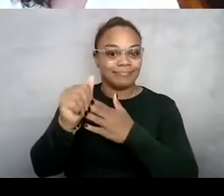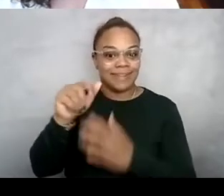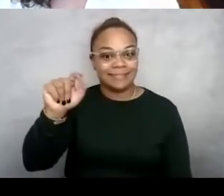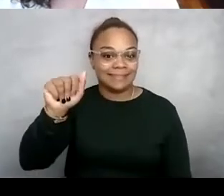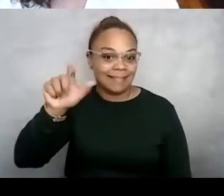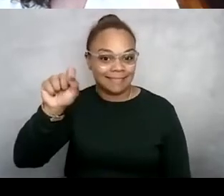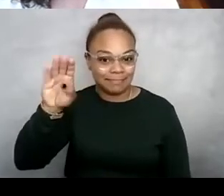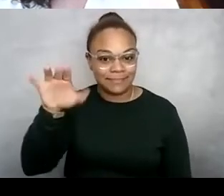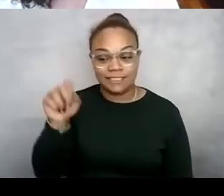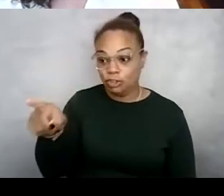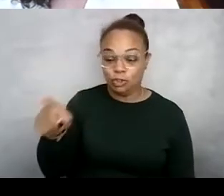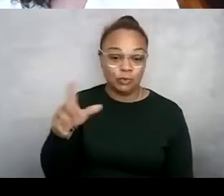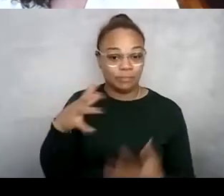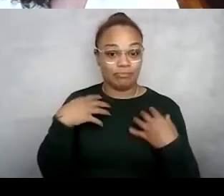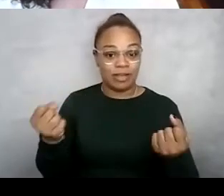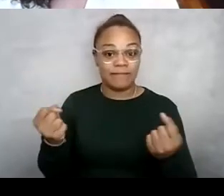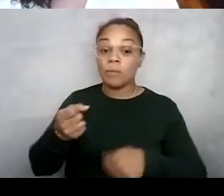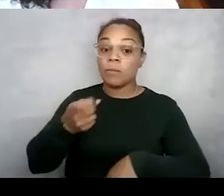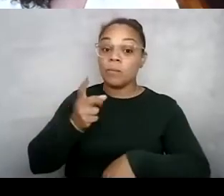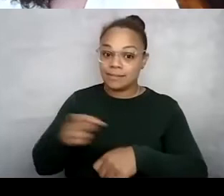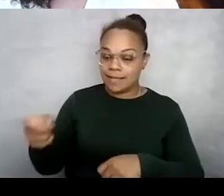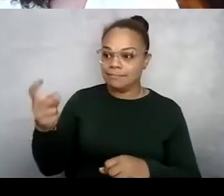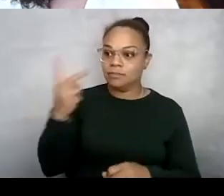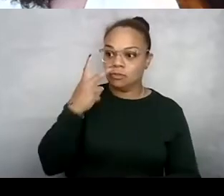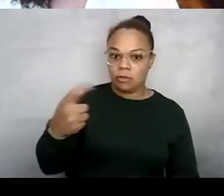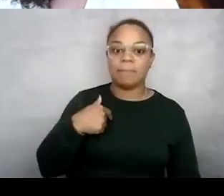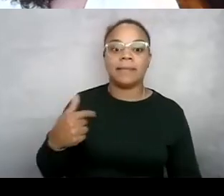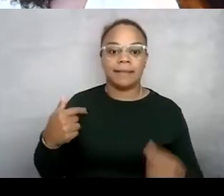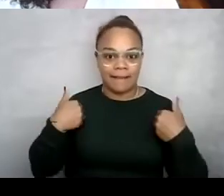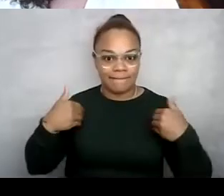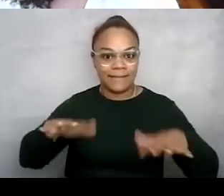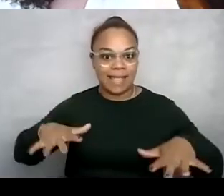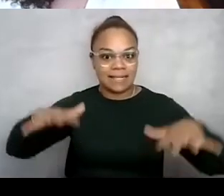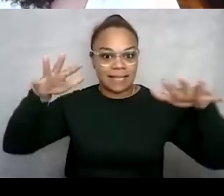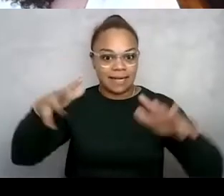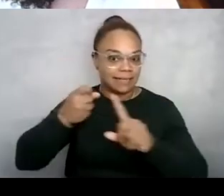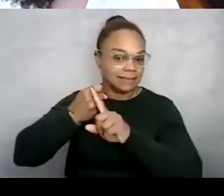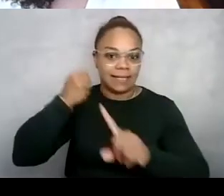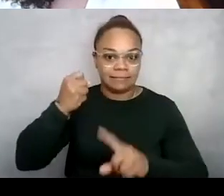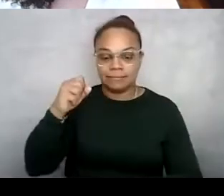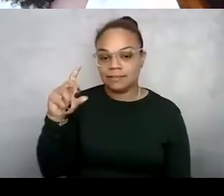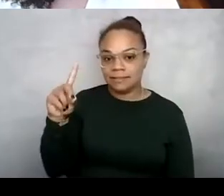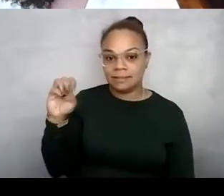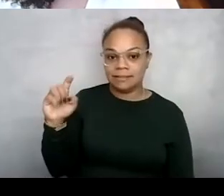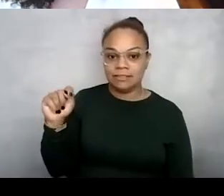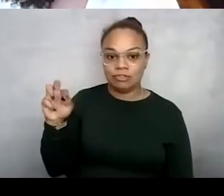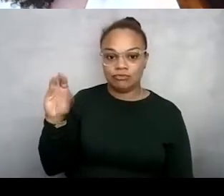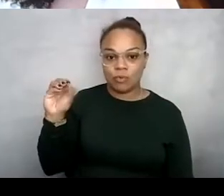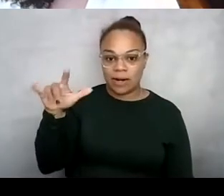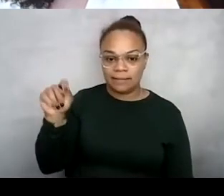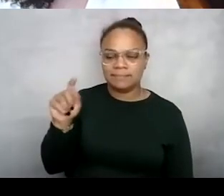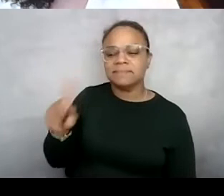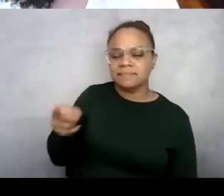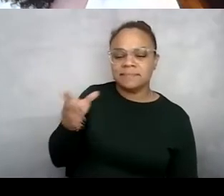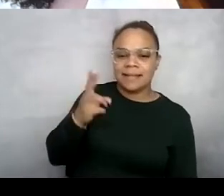the one time he saw me have an anxiety attack was when we were in Detroit, and we went, his name's Bob Bowman, Robert